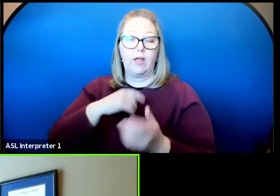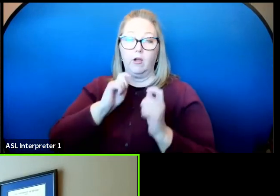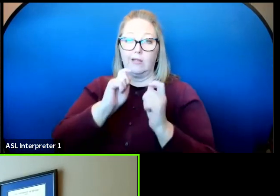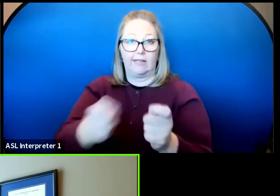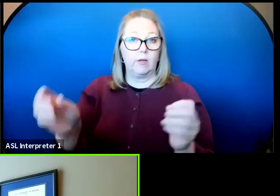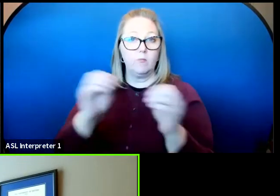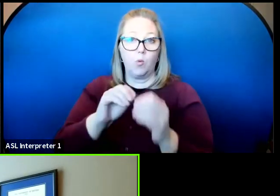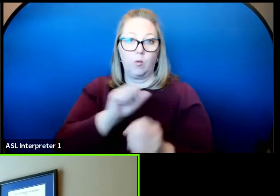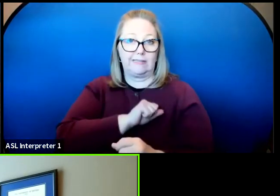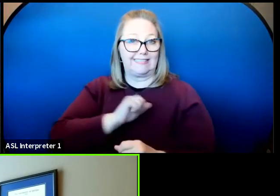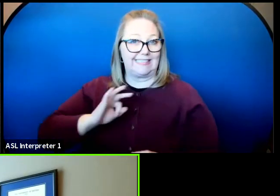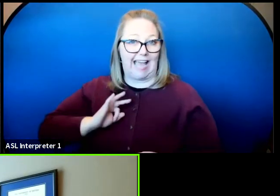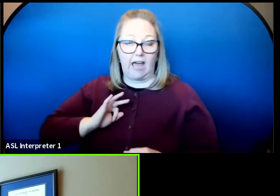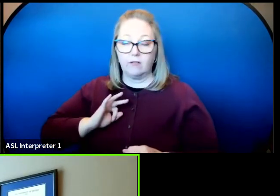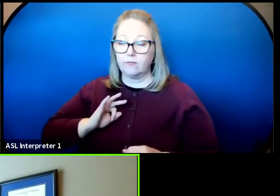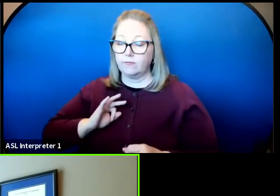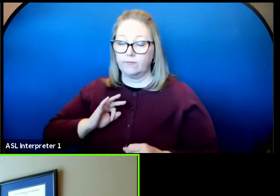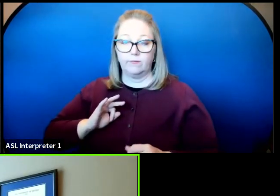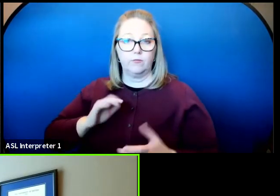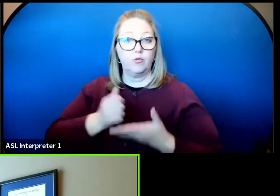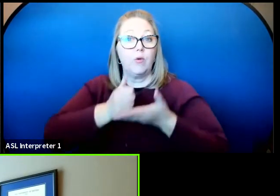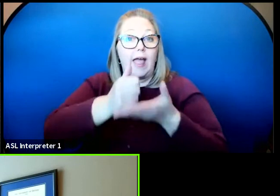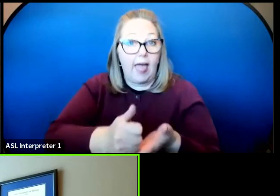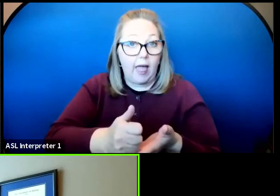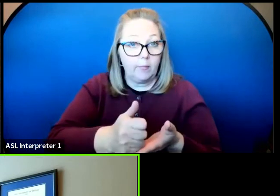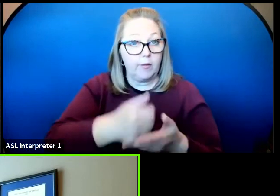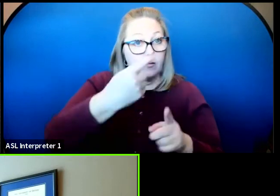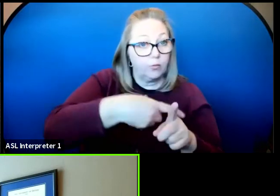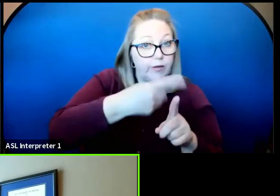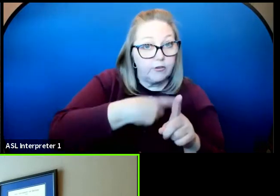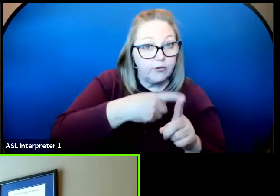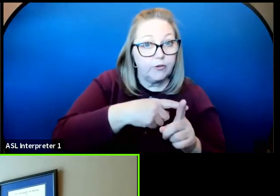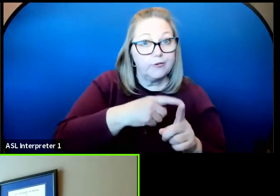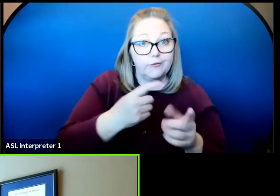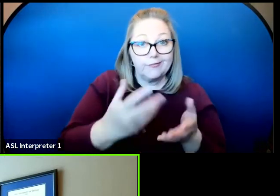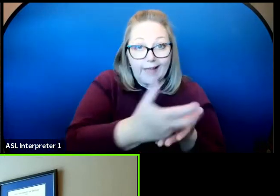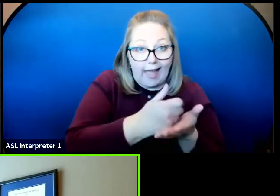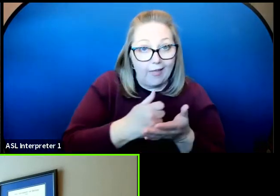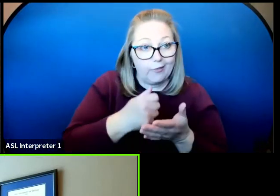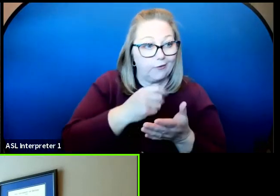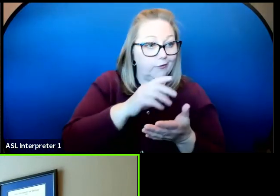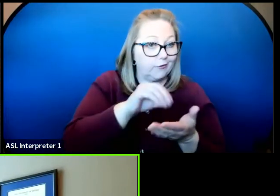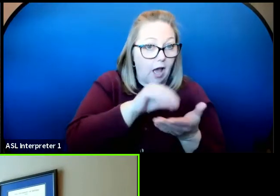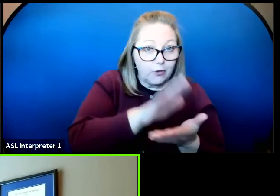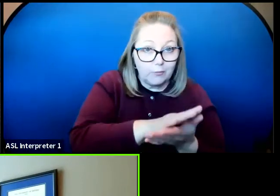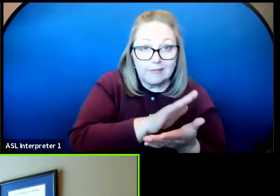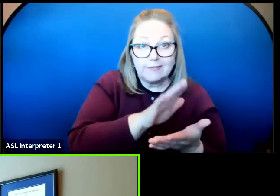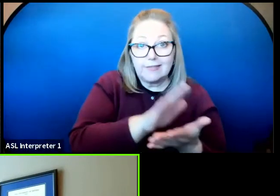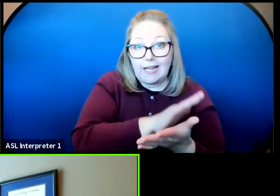help the tenants and help the landlords get the documents that are required, help them with the